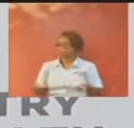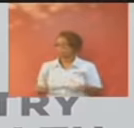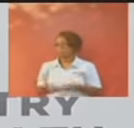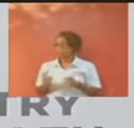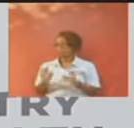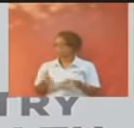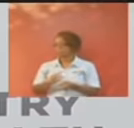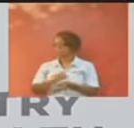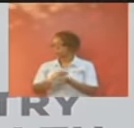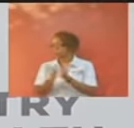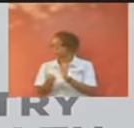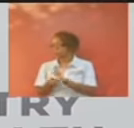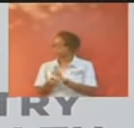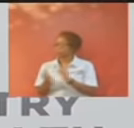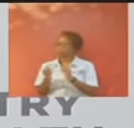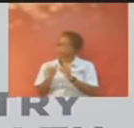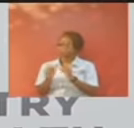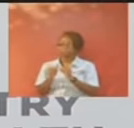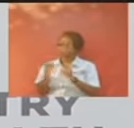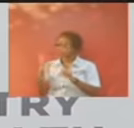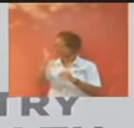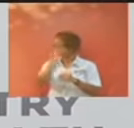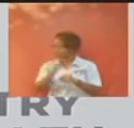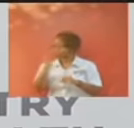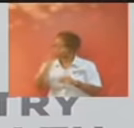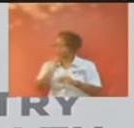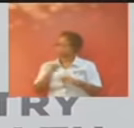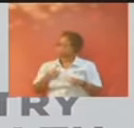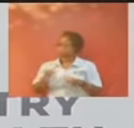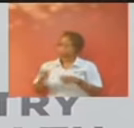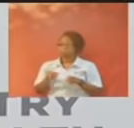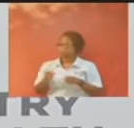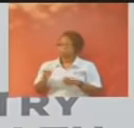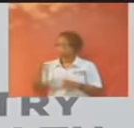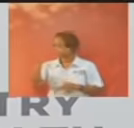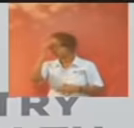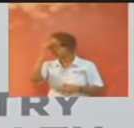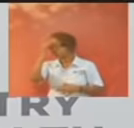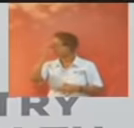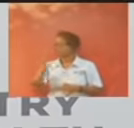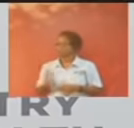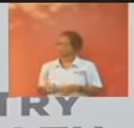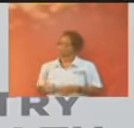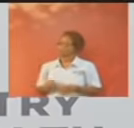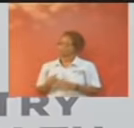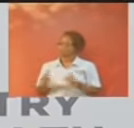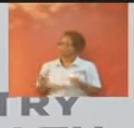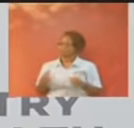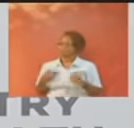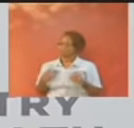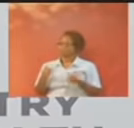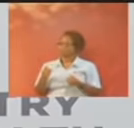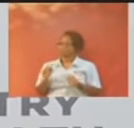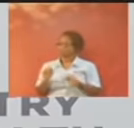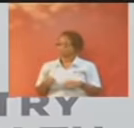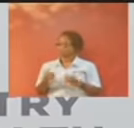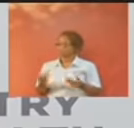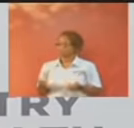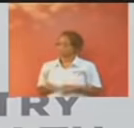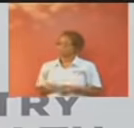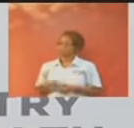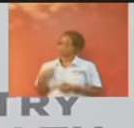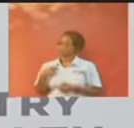have mild symptoms or are well. So in summary, I believe that the parallel healthcare system is resilient enough